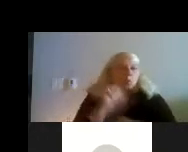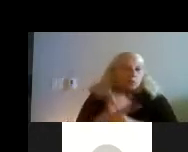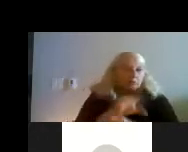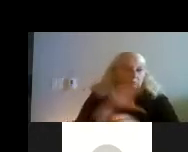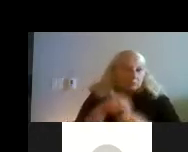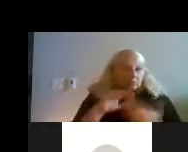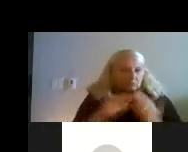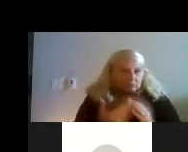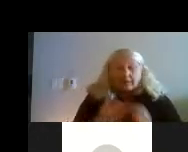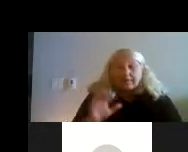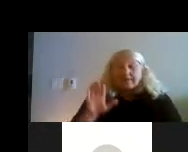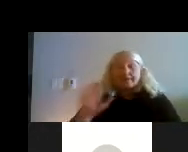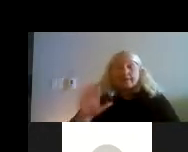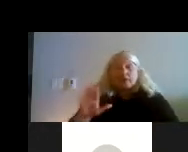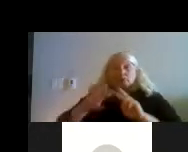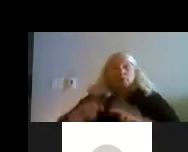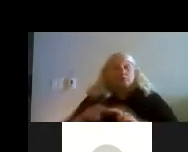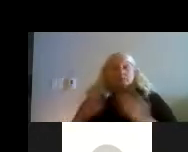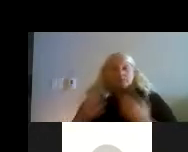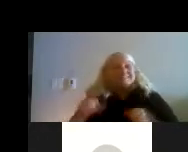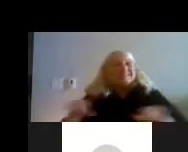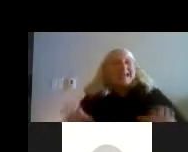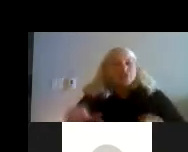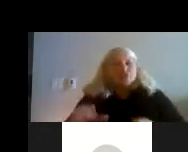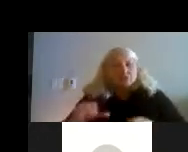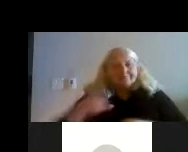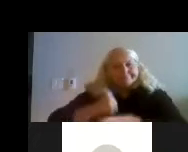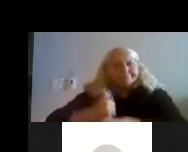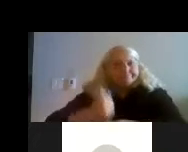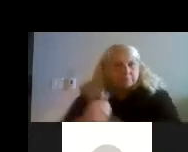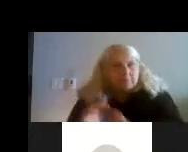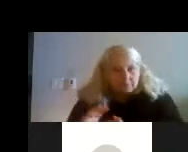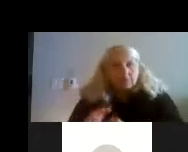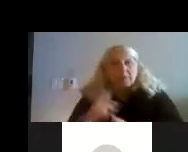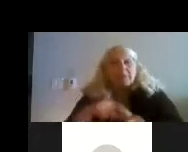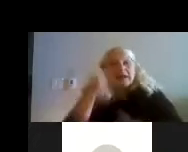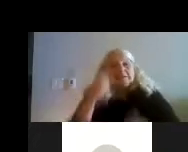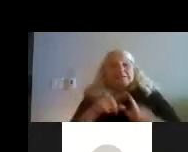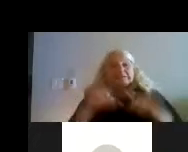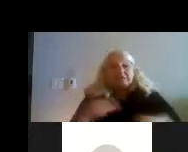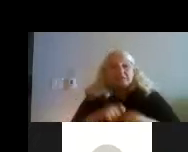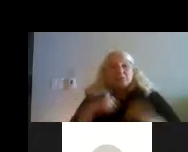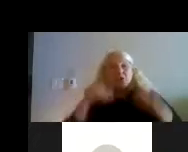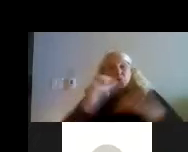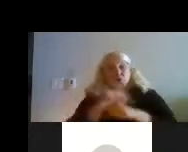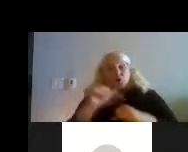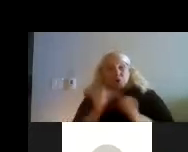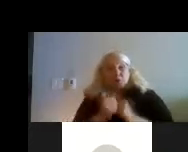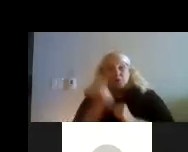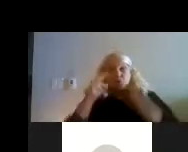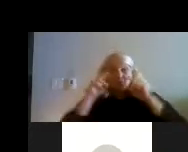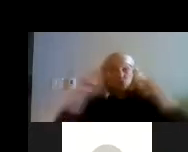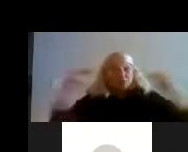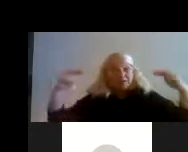is action-oriented. But not only are we working in our own two-eyed seeing research teams, but we are also working in partnership with